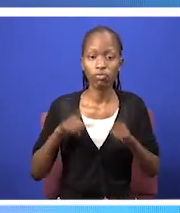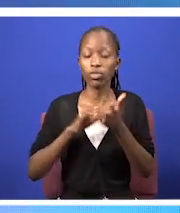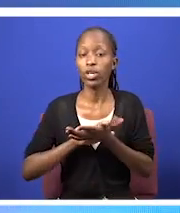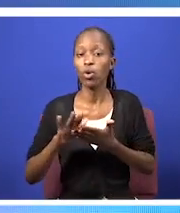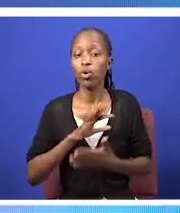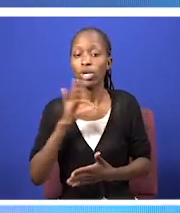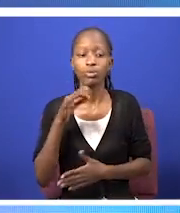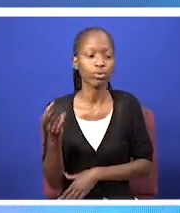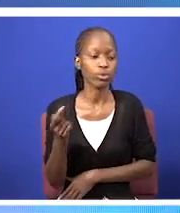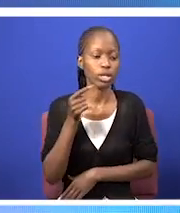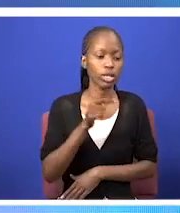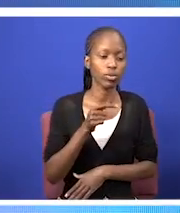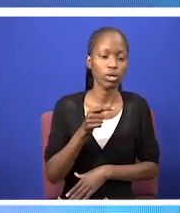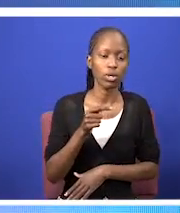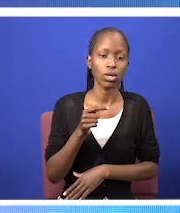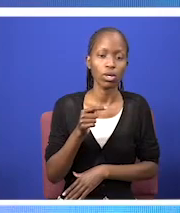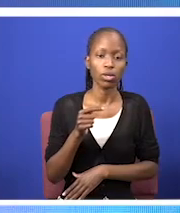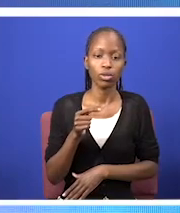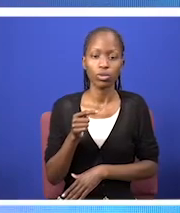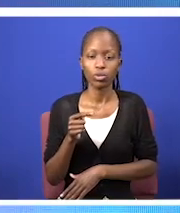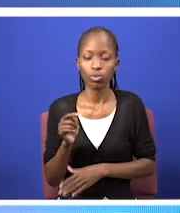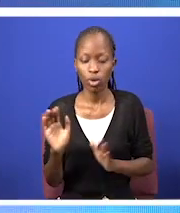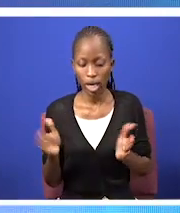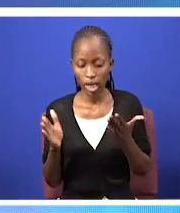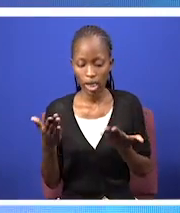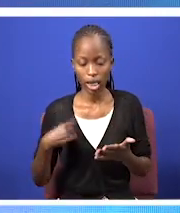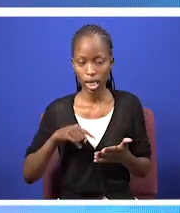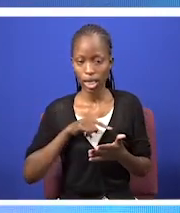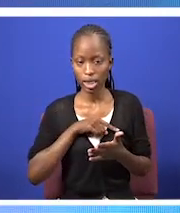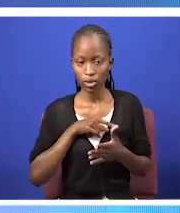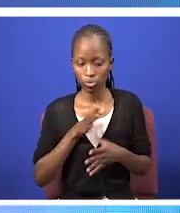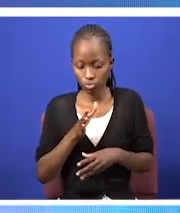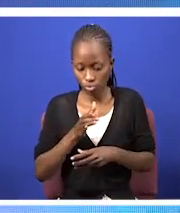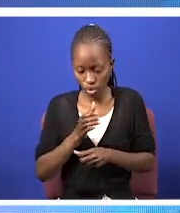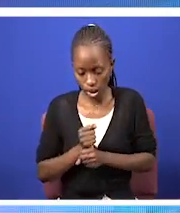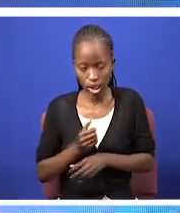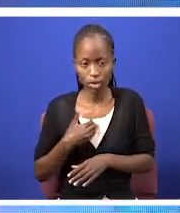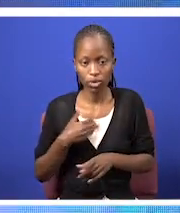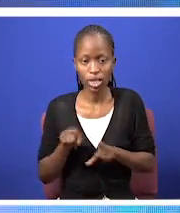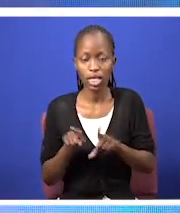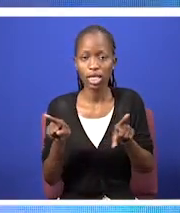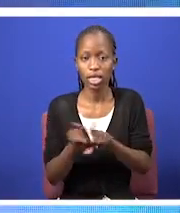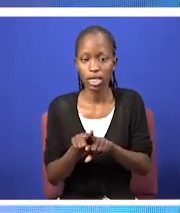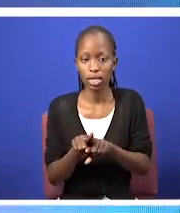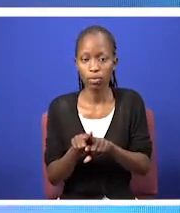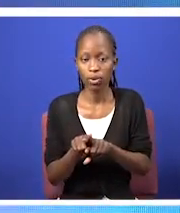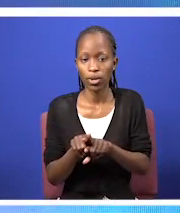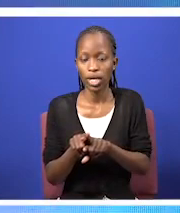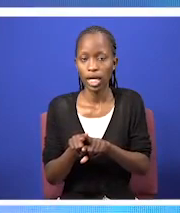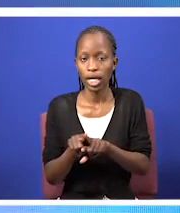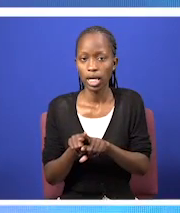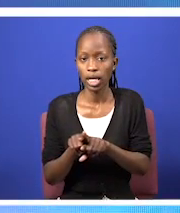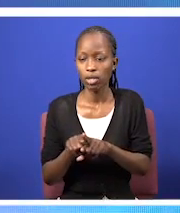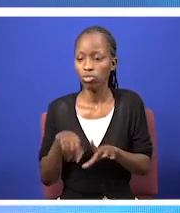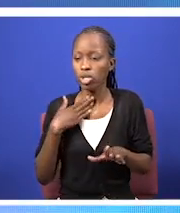is the Holy Spirit who comes alongside to correct us and to encourage us to hang in there and to strive to become more and more like the